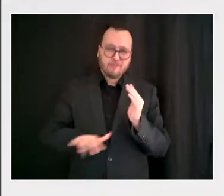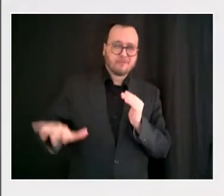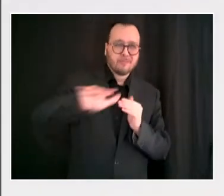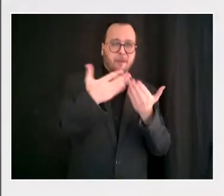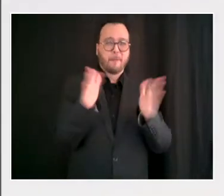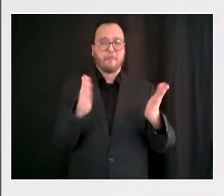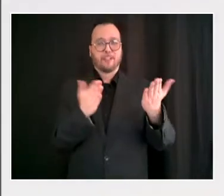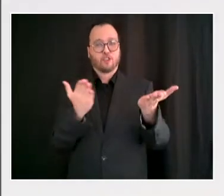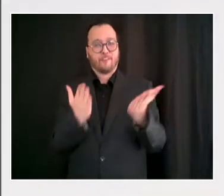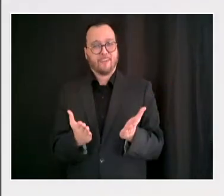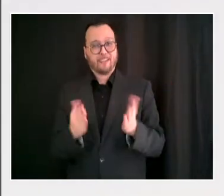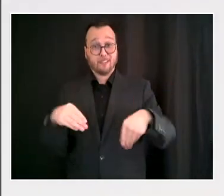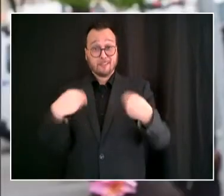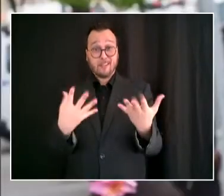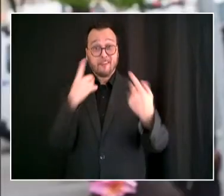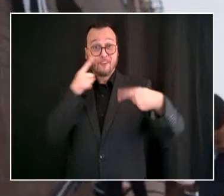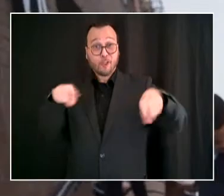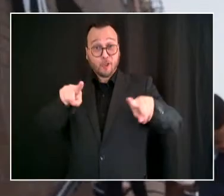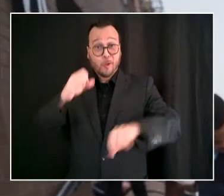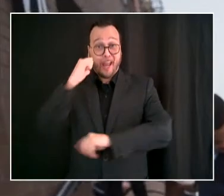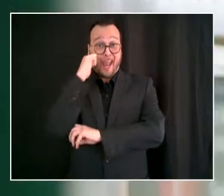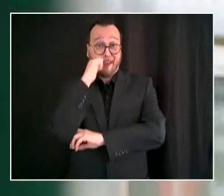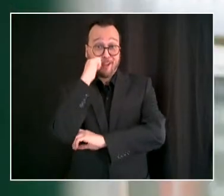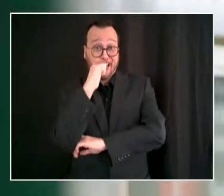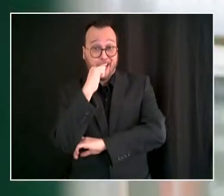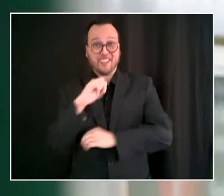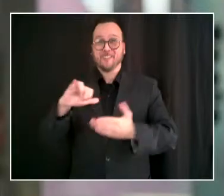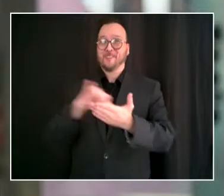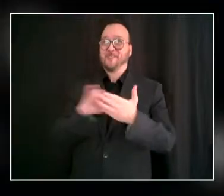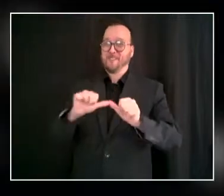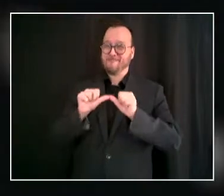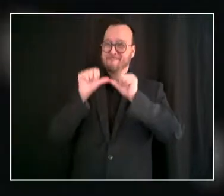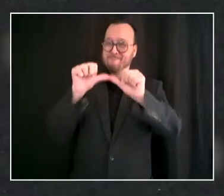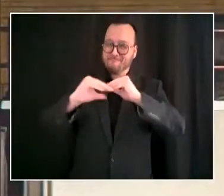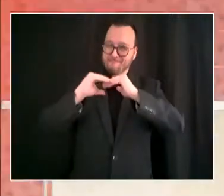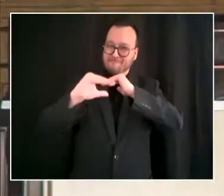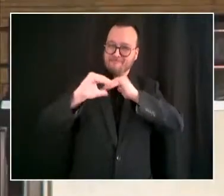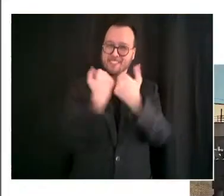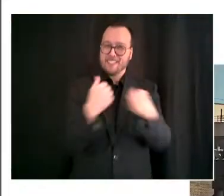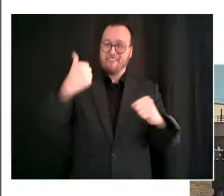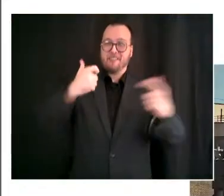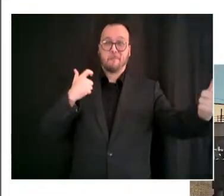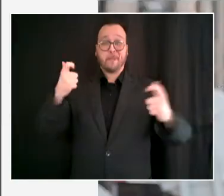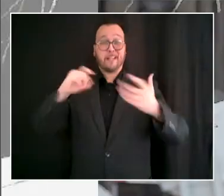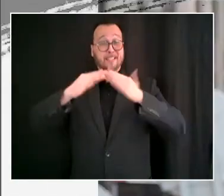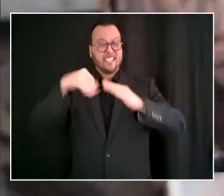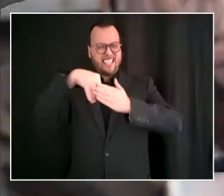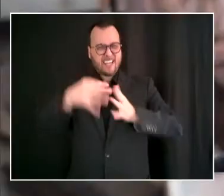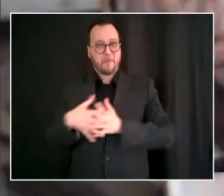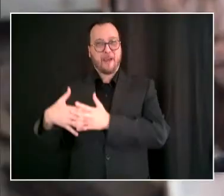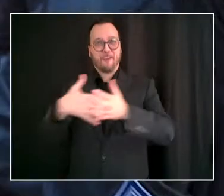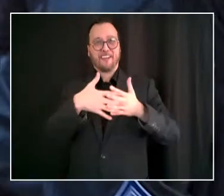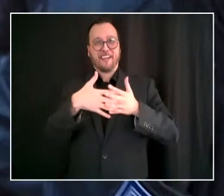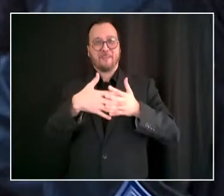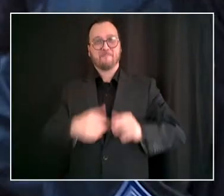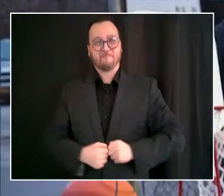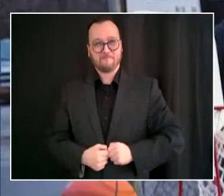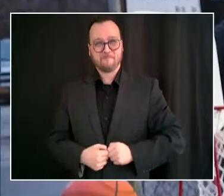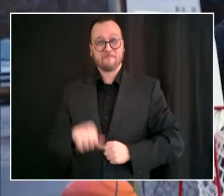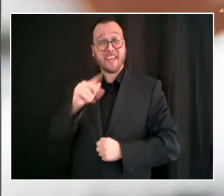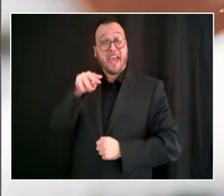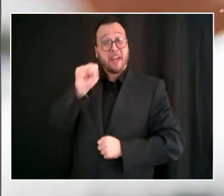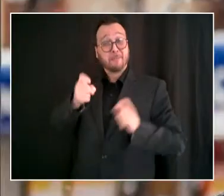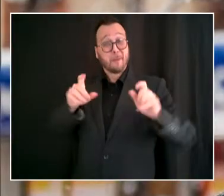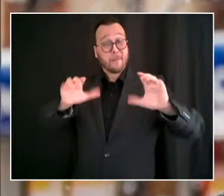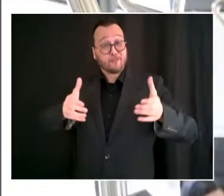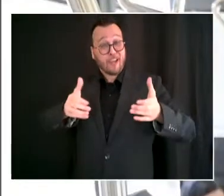who delivered for you every day, New York remains the safest big city in America. The Adams administration has